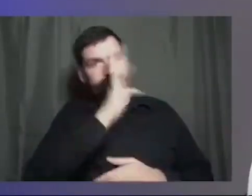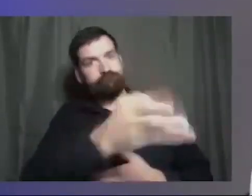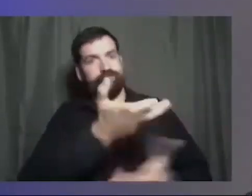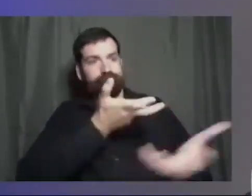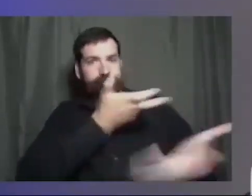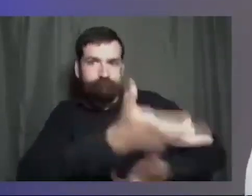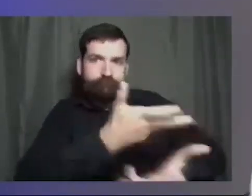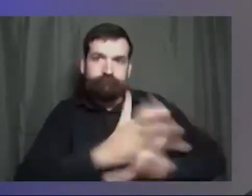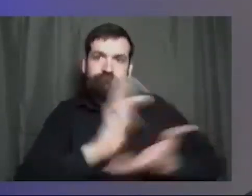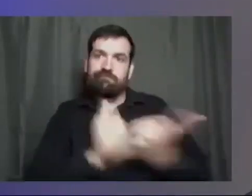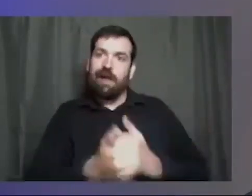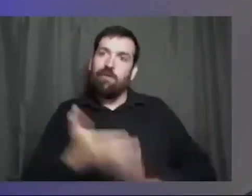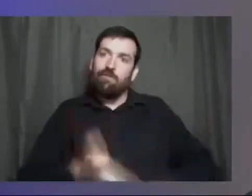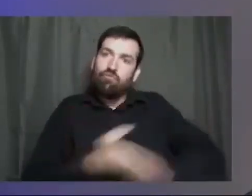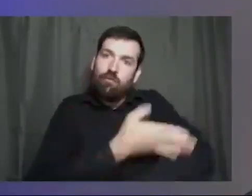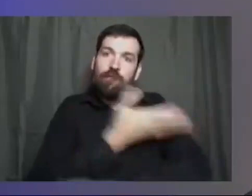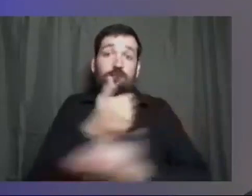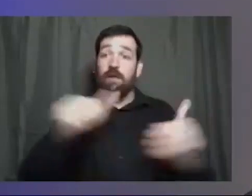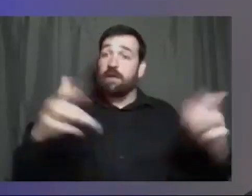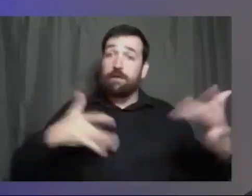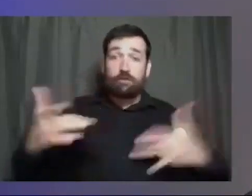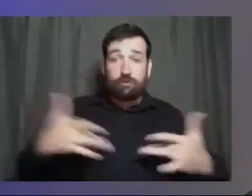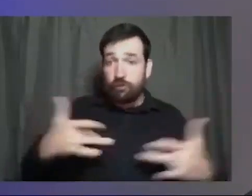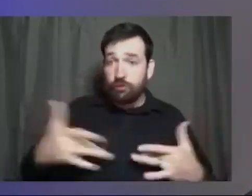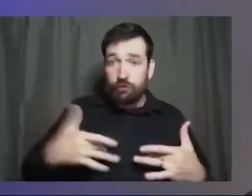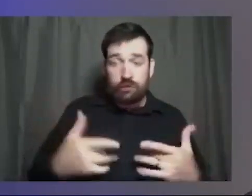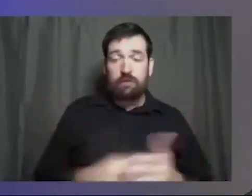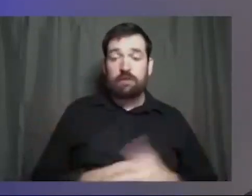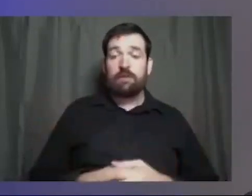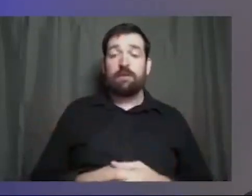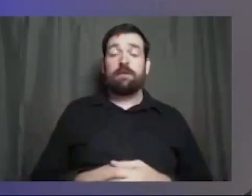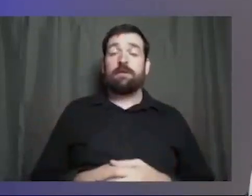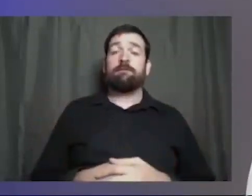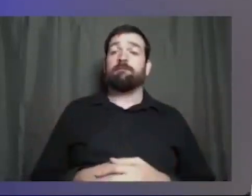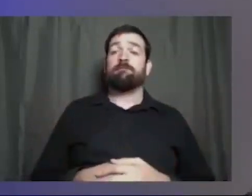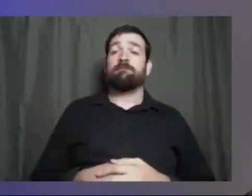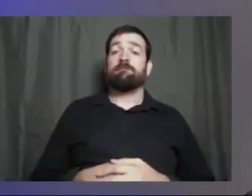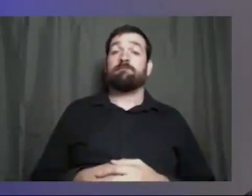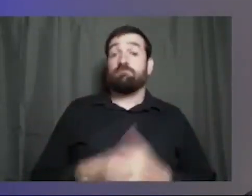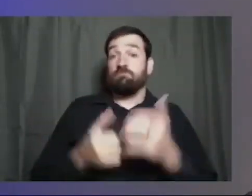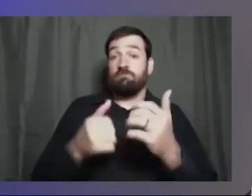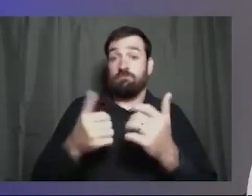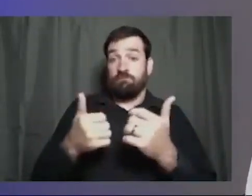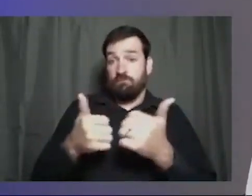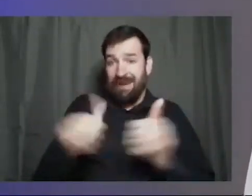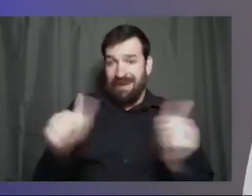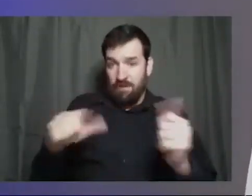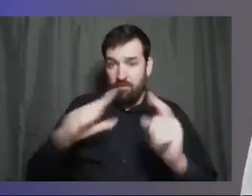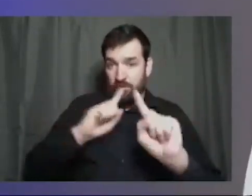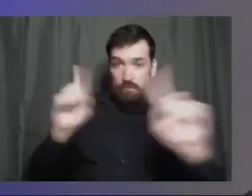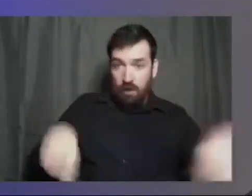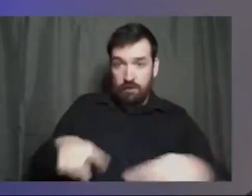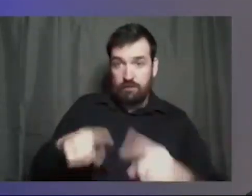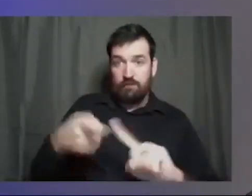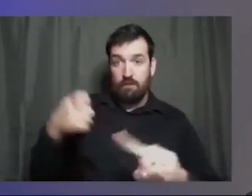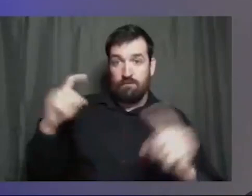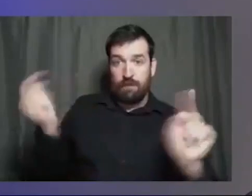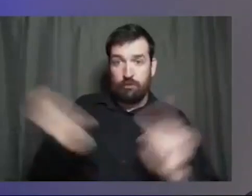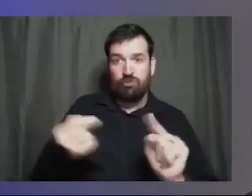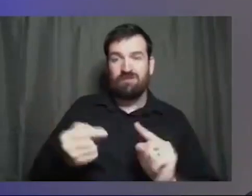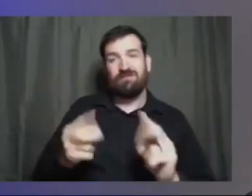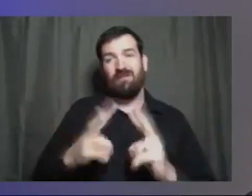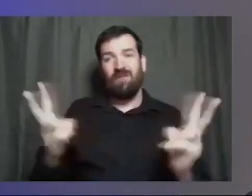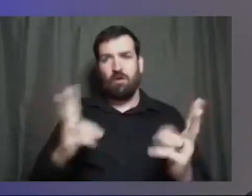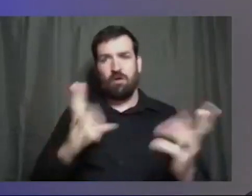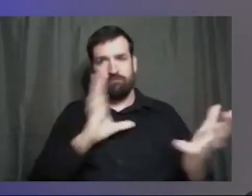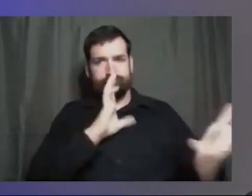any concerns that the athletic trainer may see. And then certainly in response to an injury, we have a very open